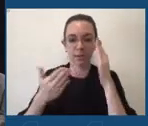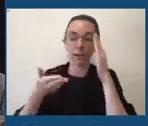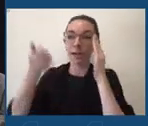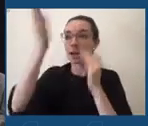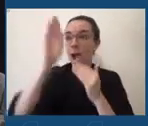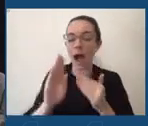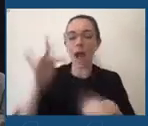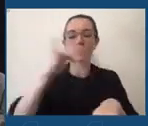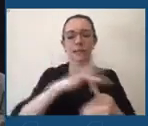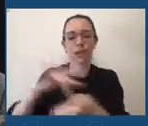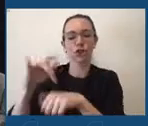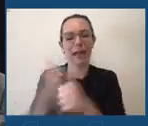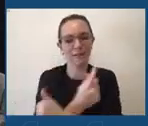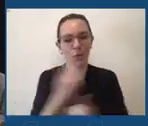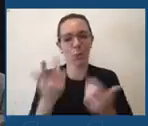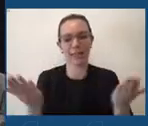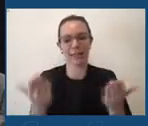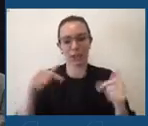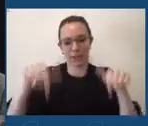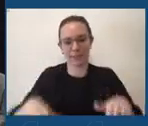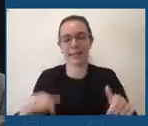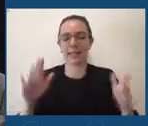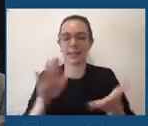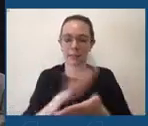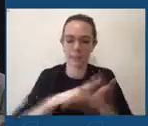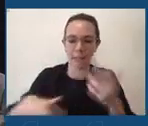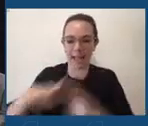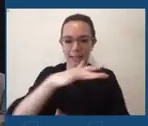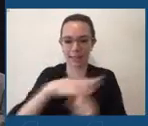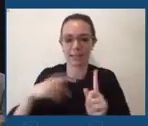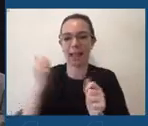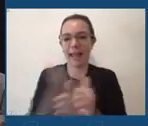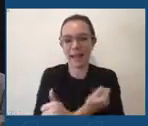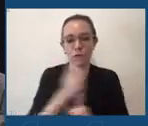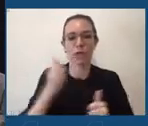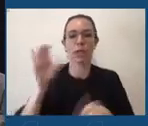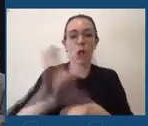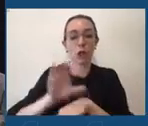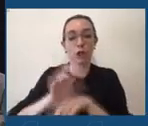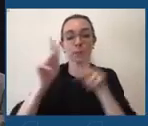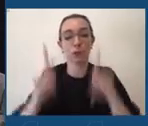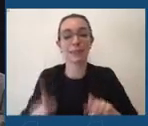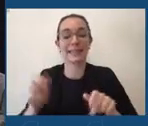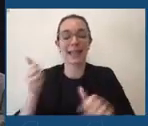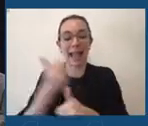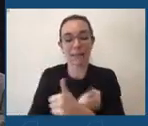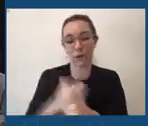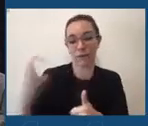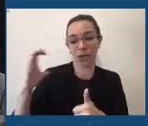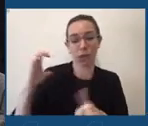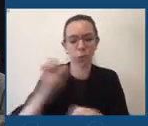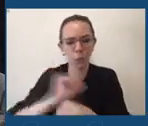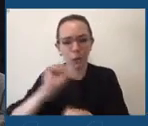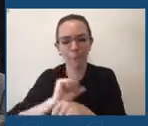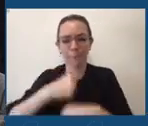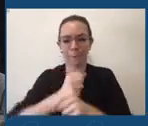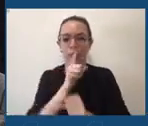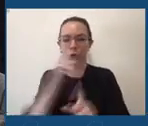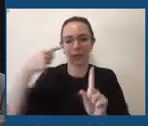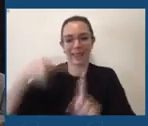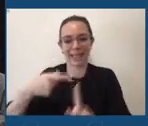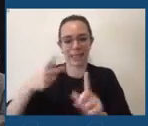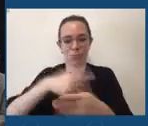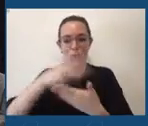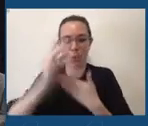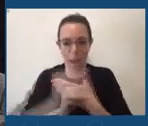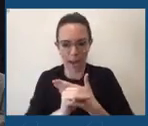everyone who is here in this space, every clergy person, every official who will work to make sure that this program is